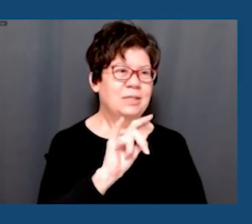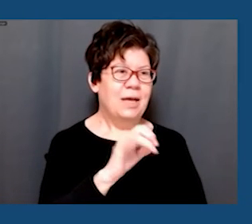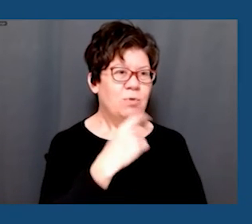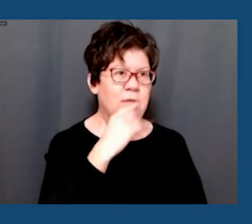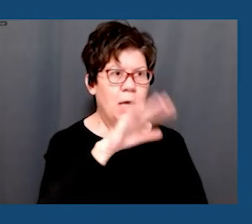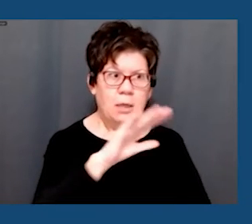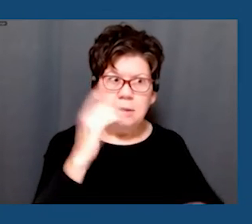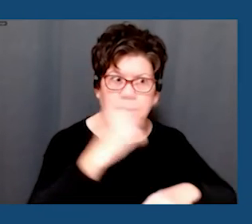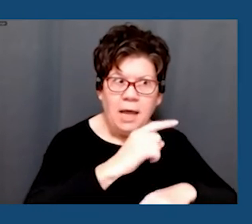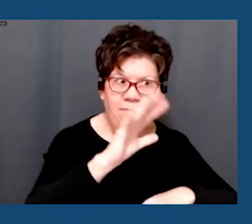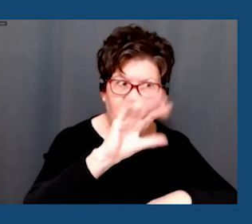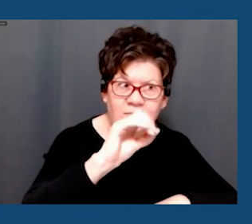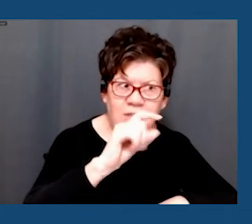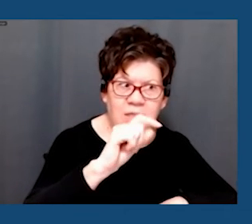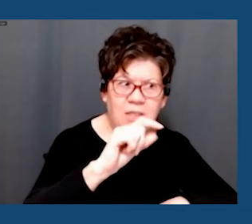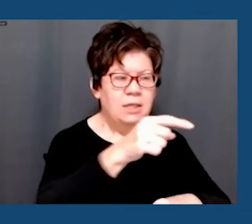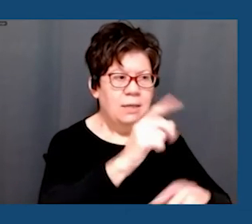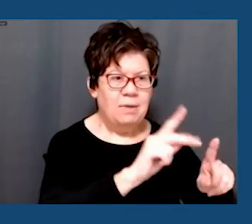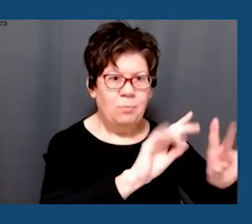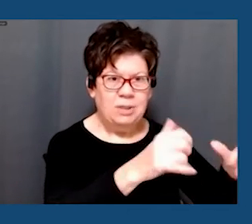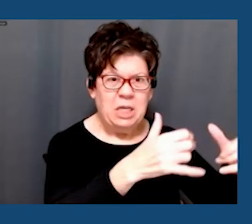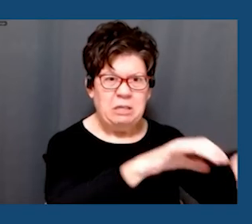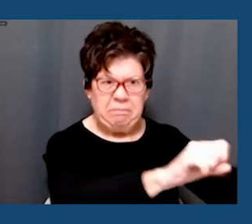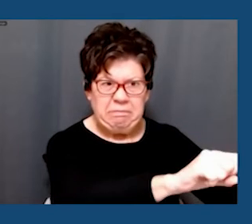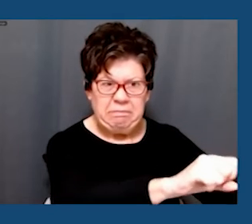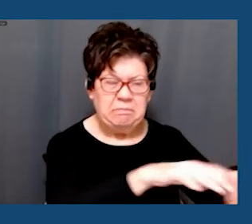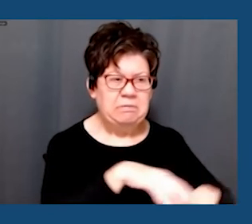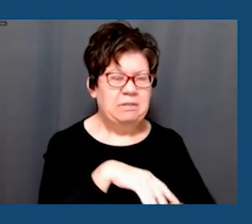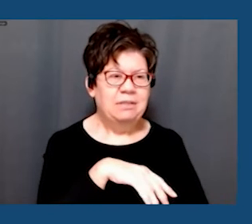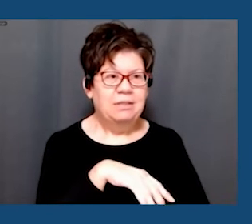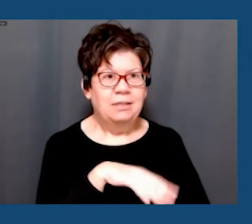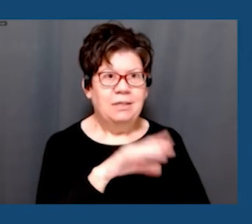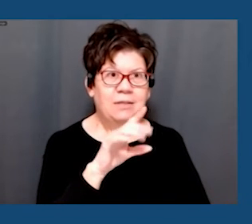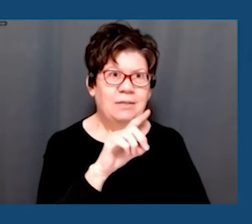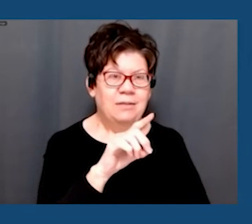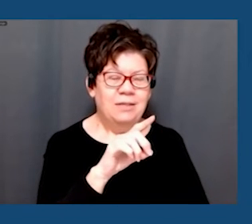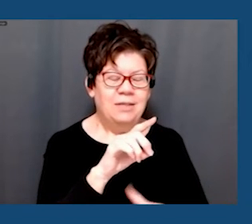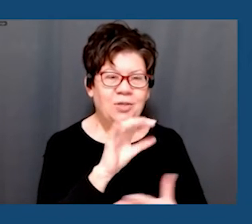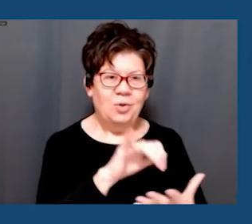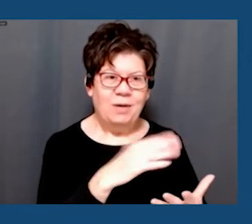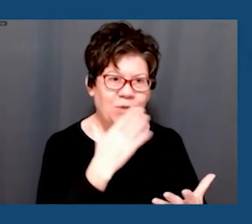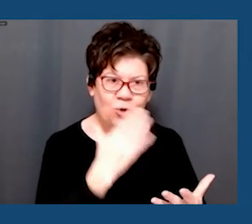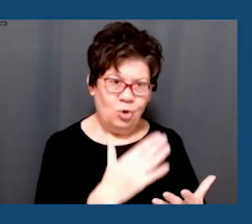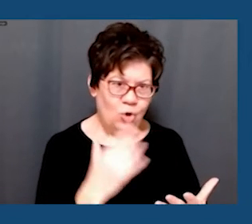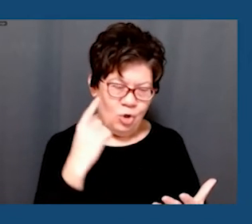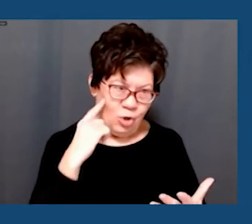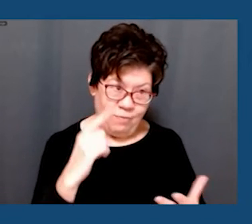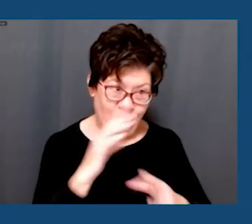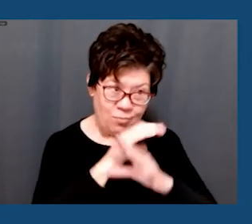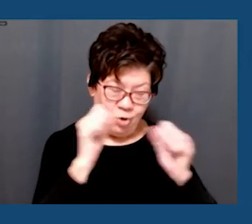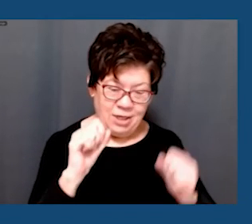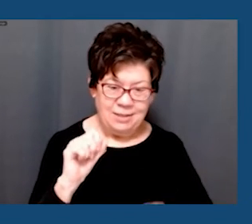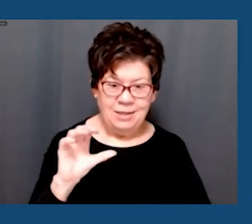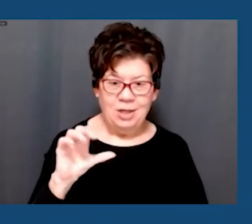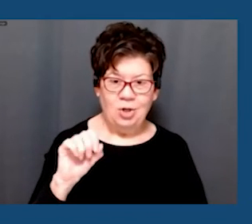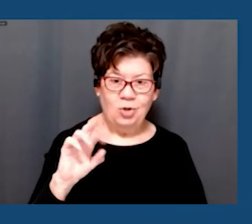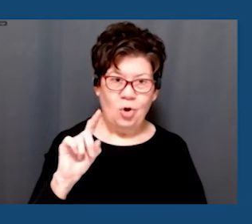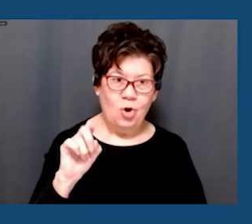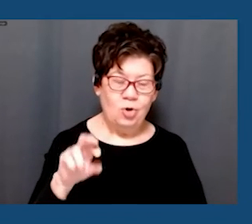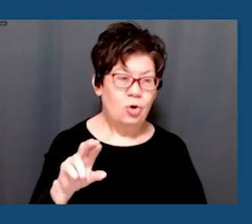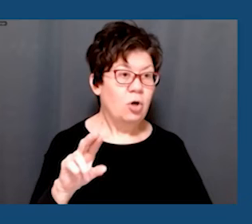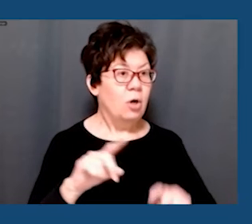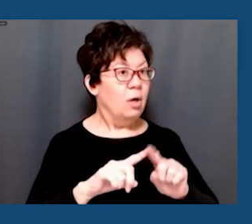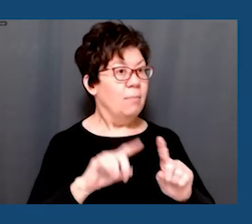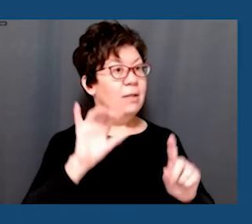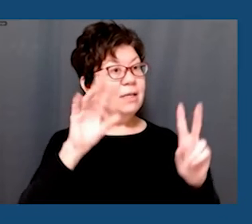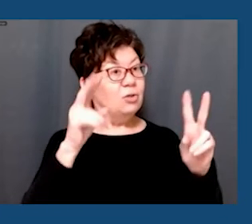Day 175, day 300. And it wasn't good for President Carter, that constant reminder, but that wasn't the issue. The